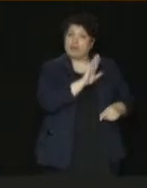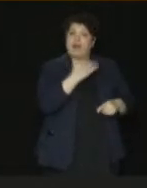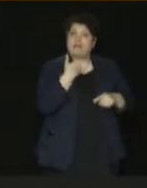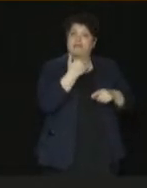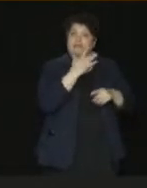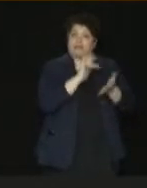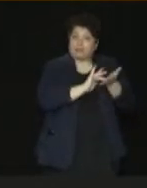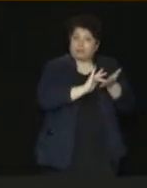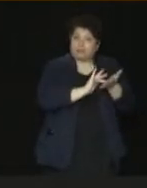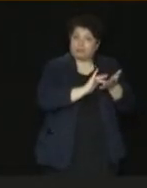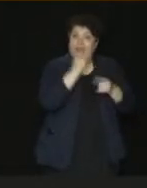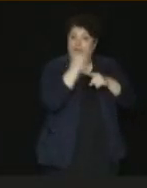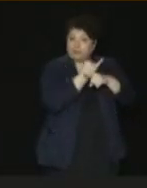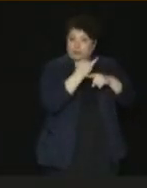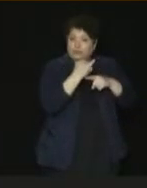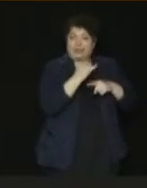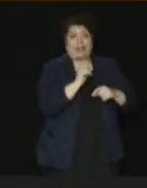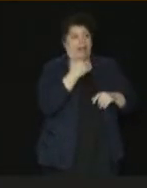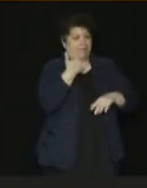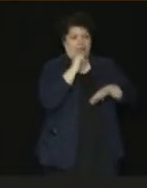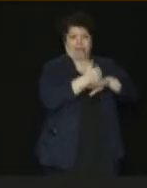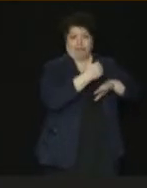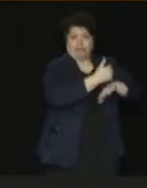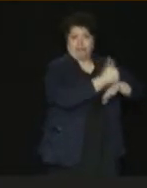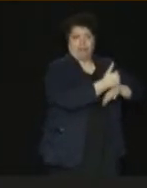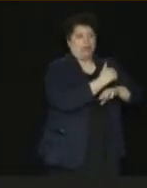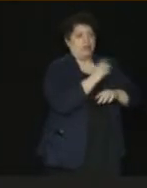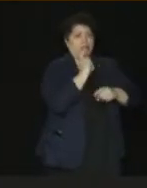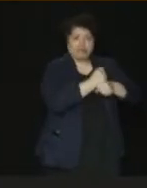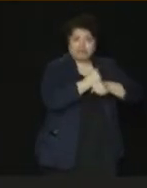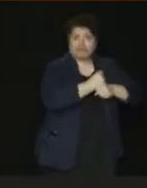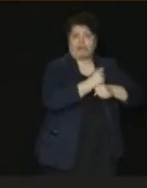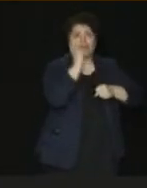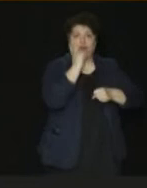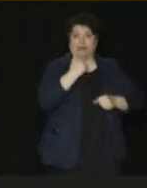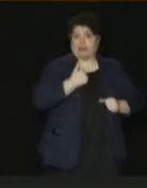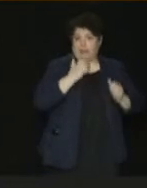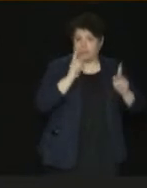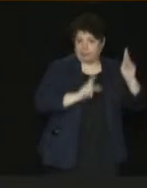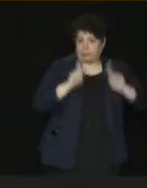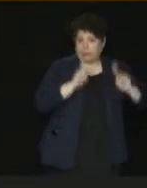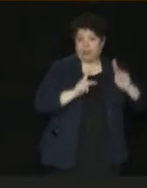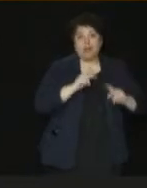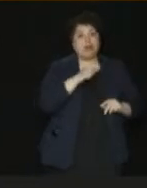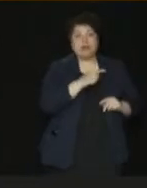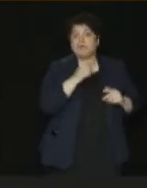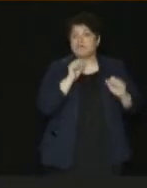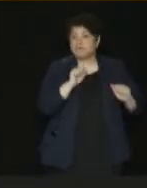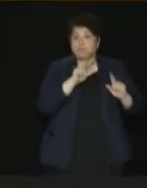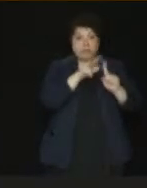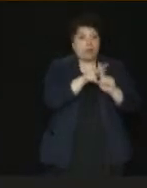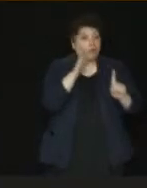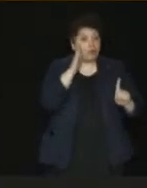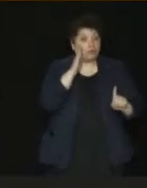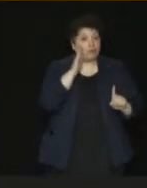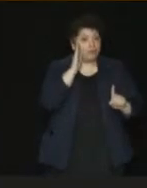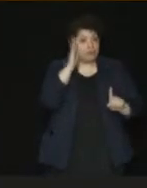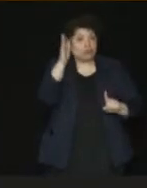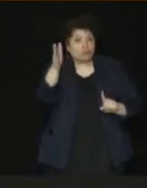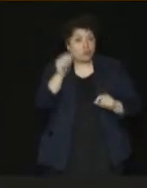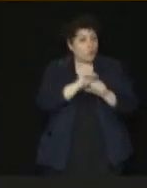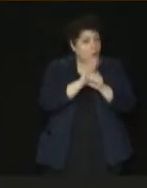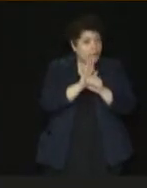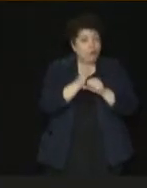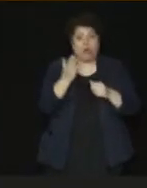in Canada to supply vaccines to Canadians, whether it's for further waves of this virus or it's for